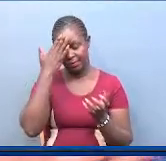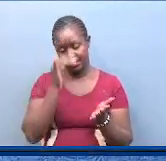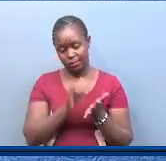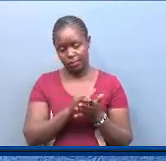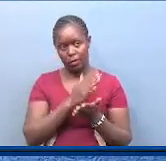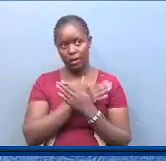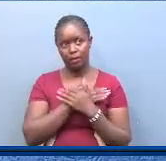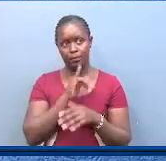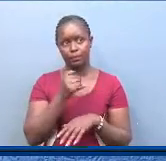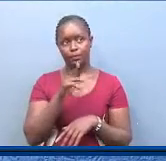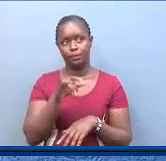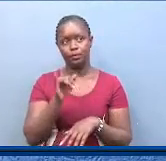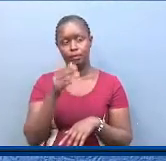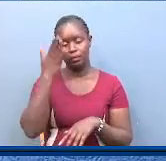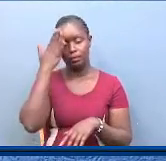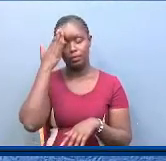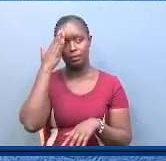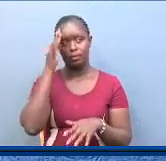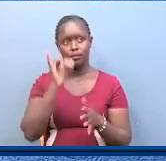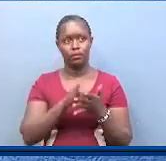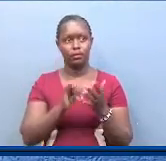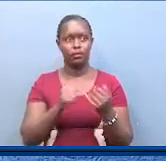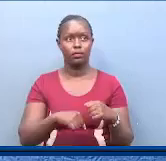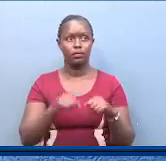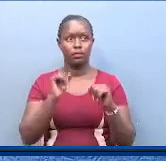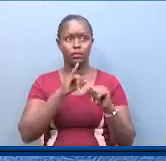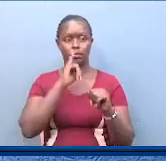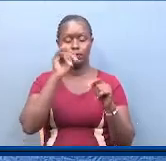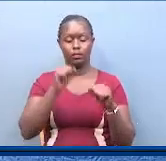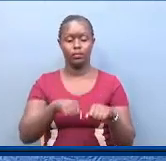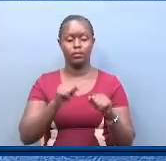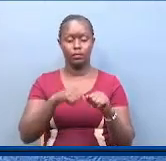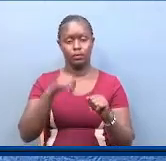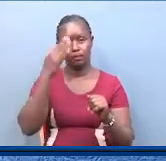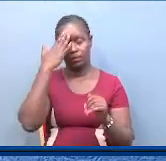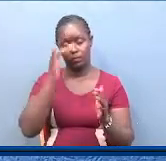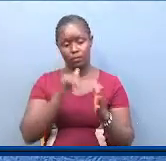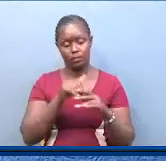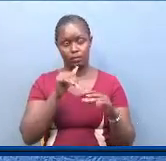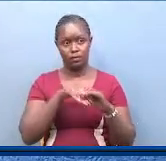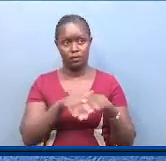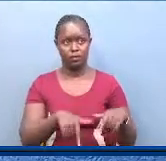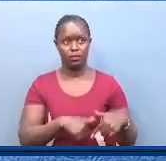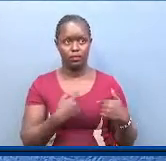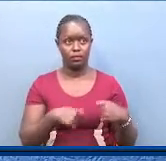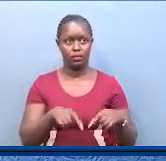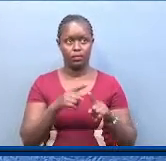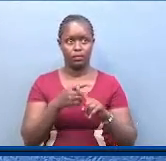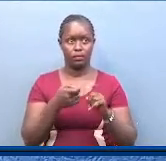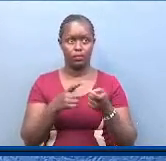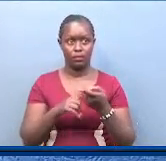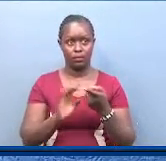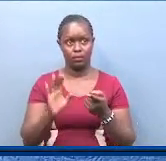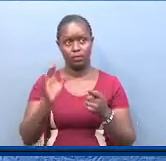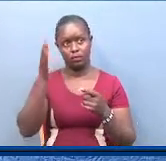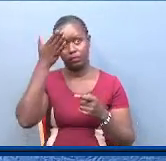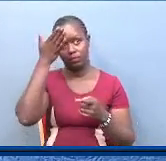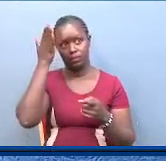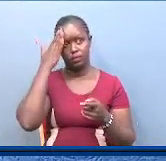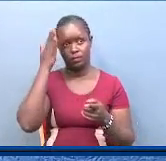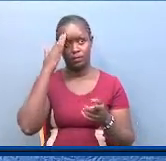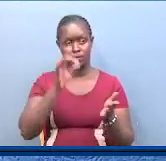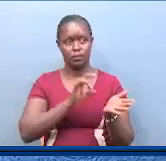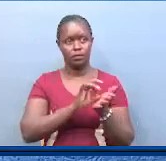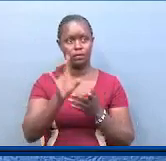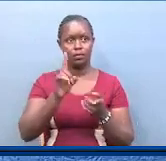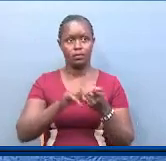friend Julia here knows that the chairman is culpable. I know that in her heart, just that she can't pronounce it because she'll be thrown out of the